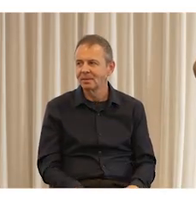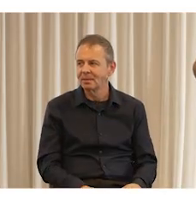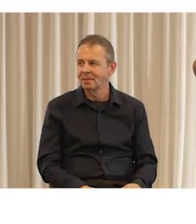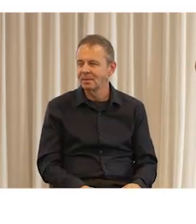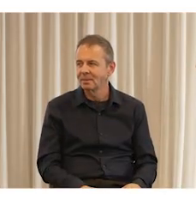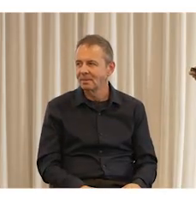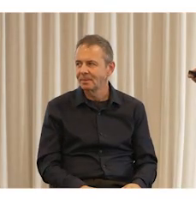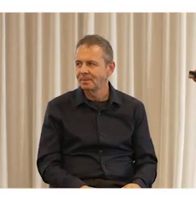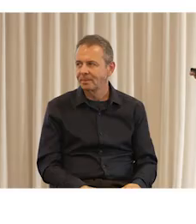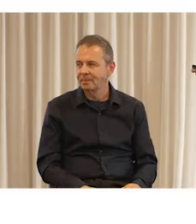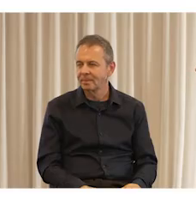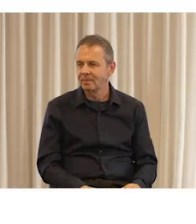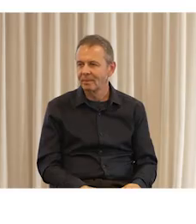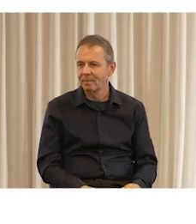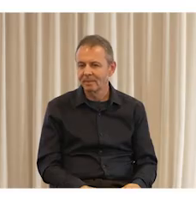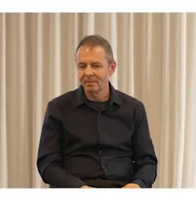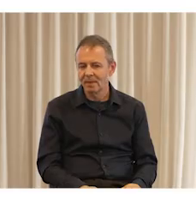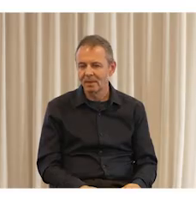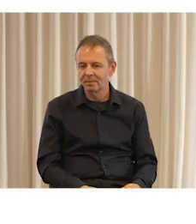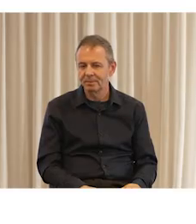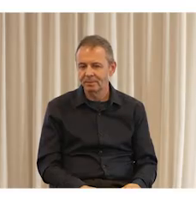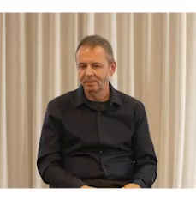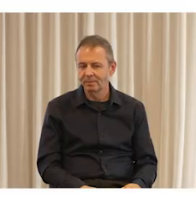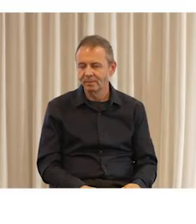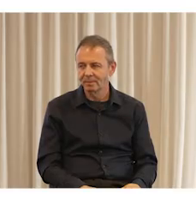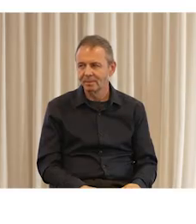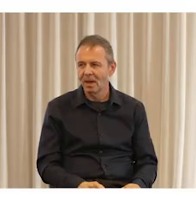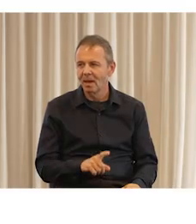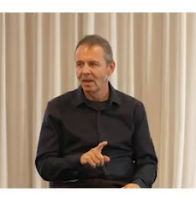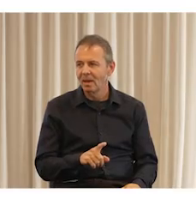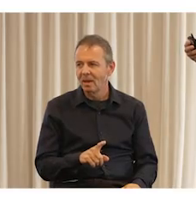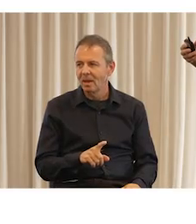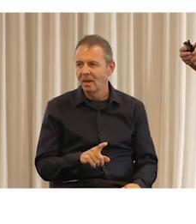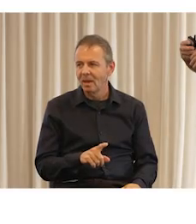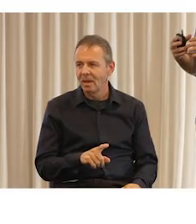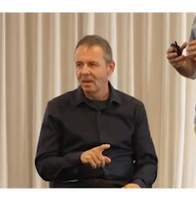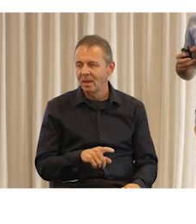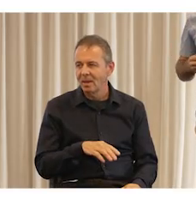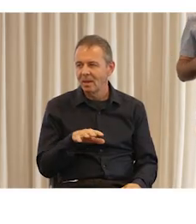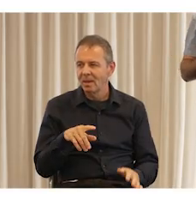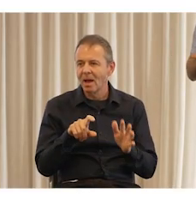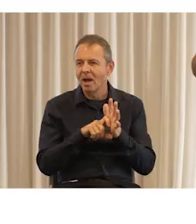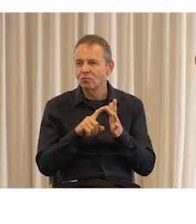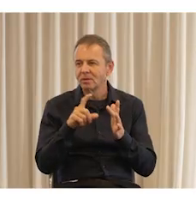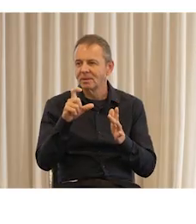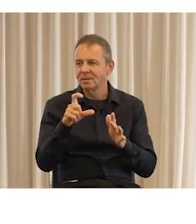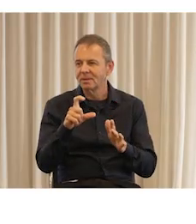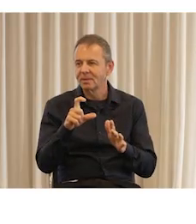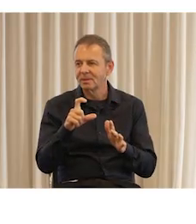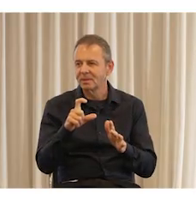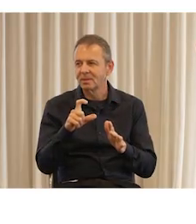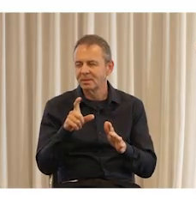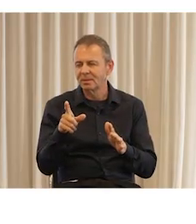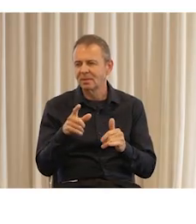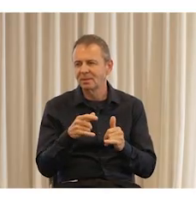So we've created this section here. I can't really say we, but Resourcing Inclusive Communities, Family Advocacy have been